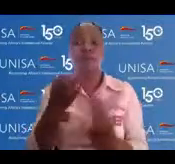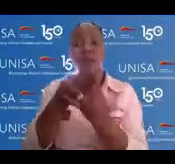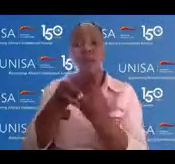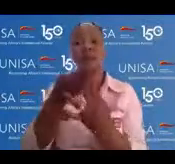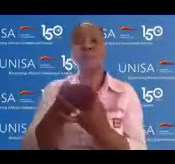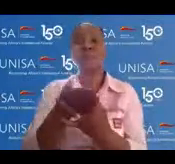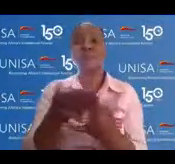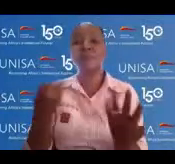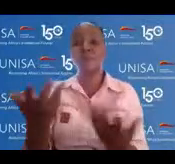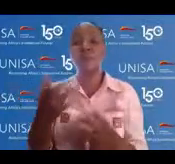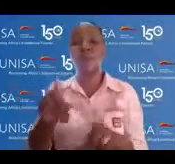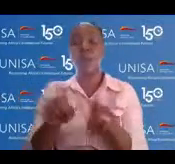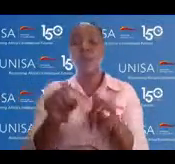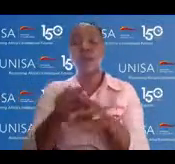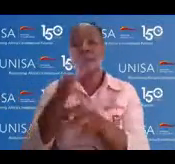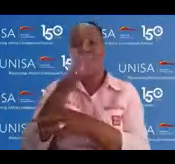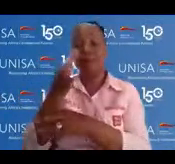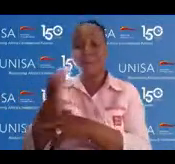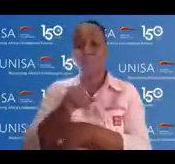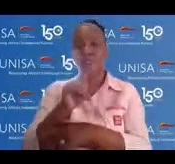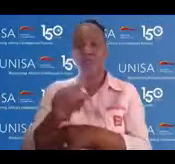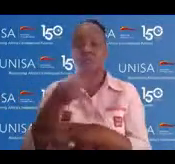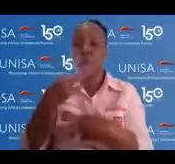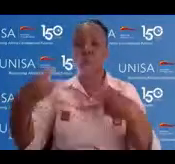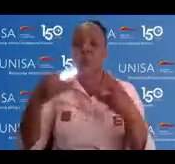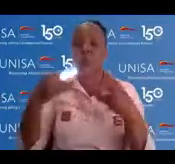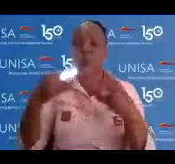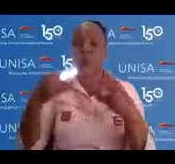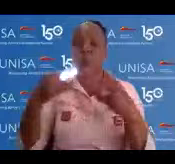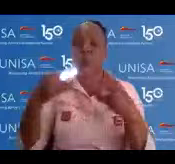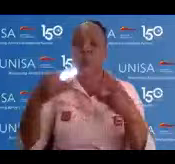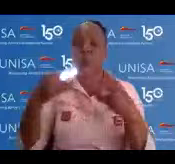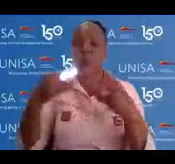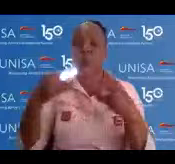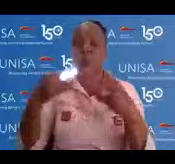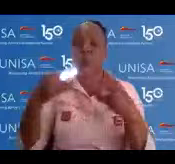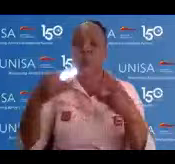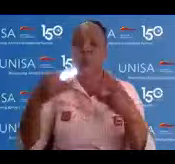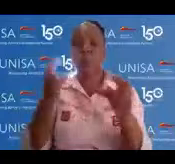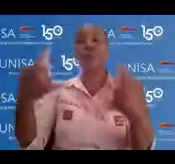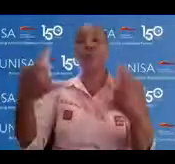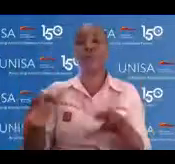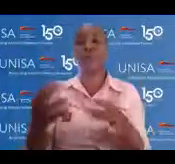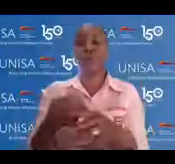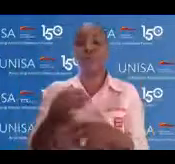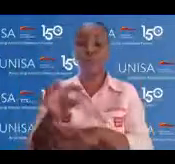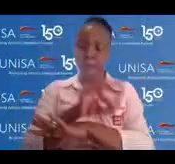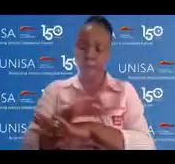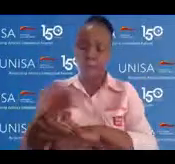said, if yours is not working, borrowing is also a plan. Thank you, Chair.